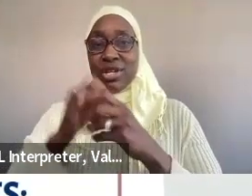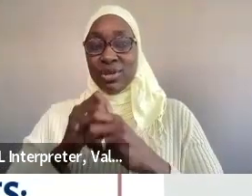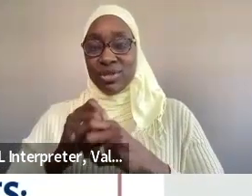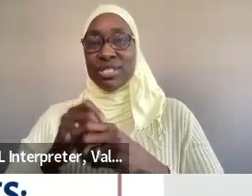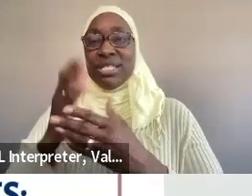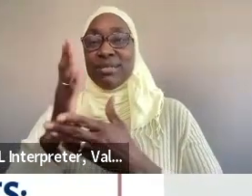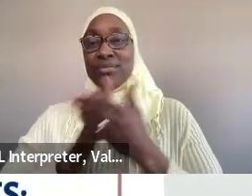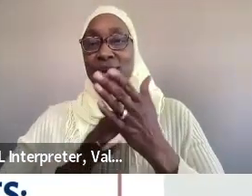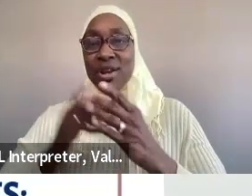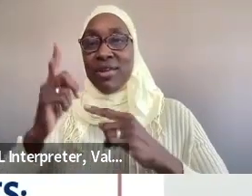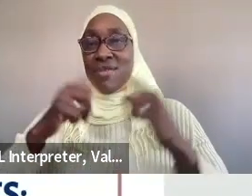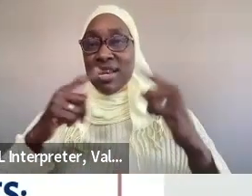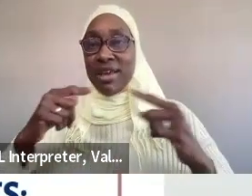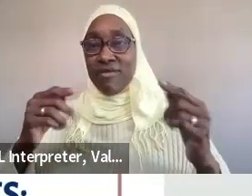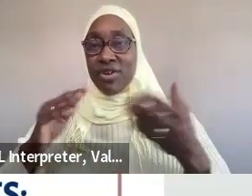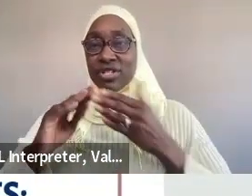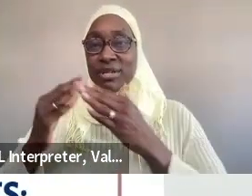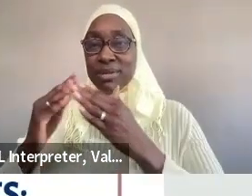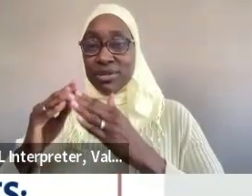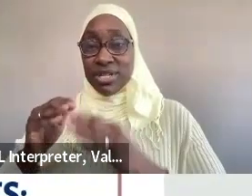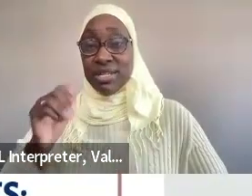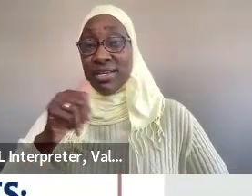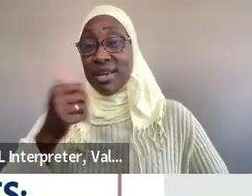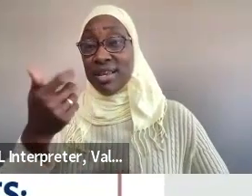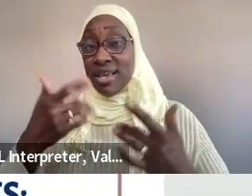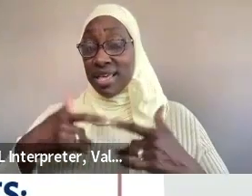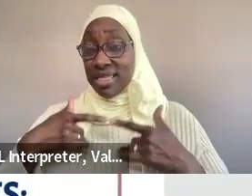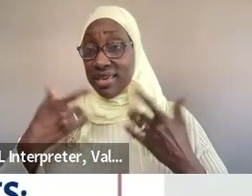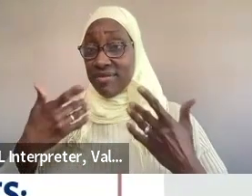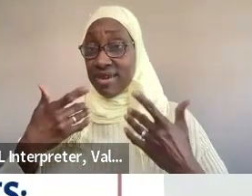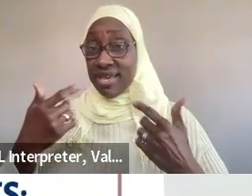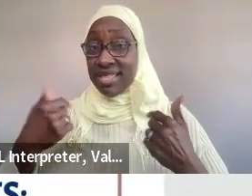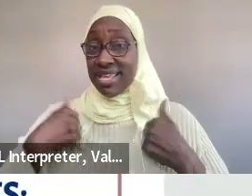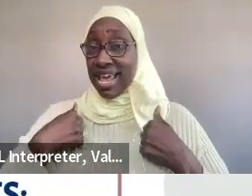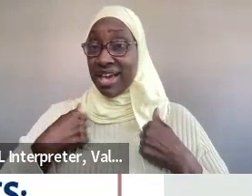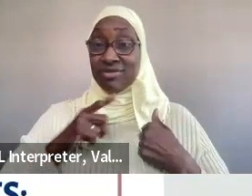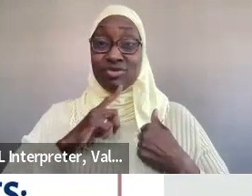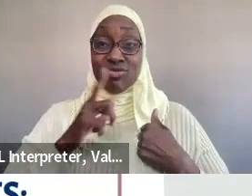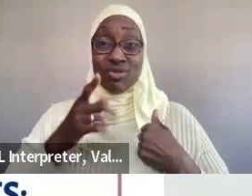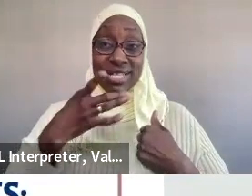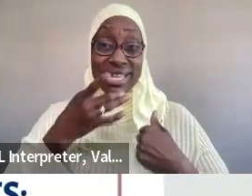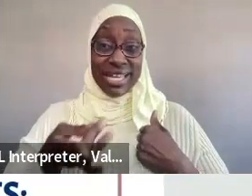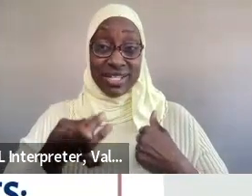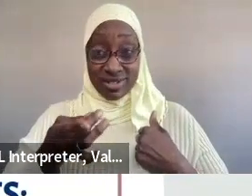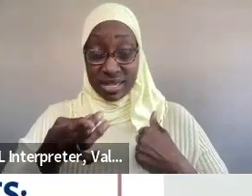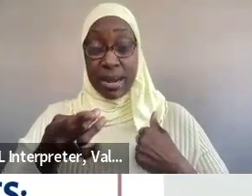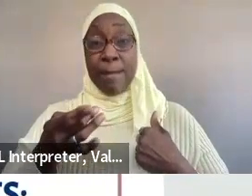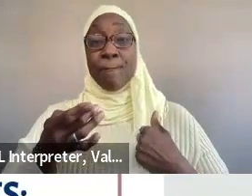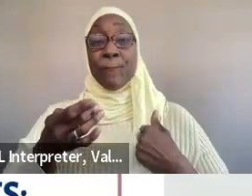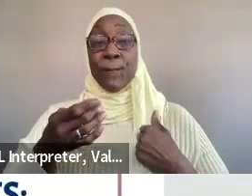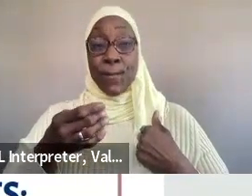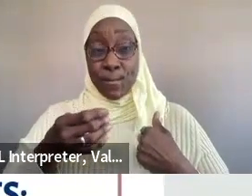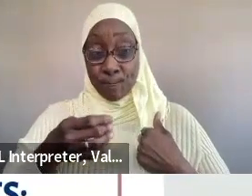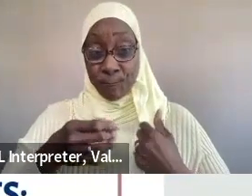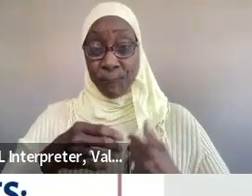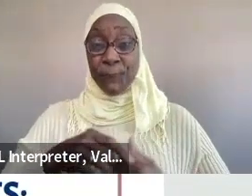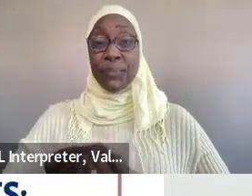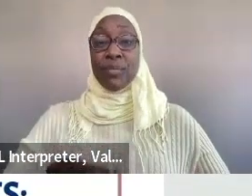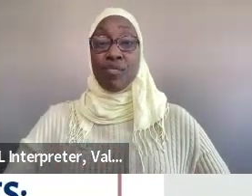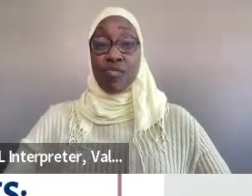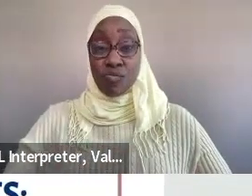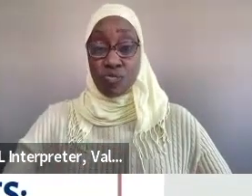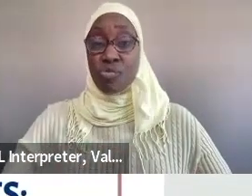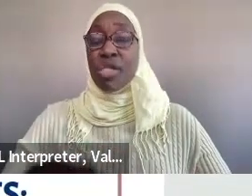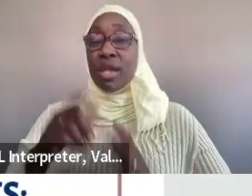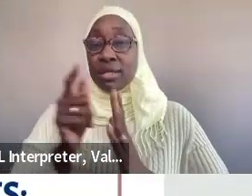community. And another event that I was really interested in was by attorney at law, Rizwan